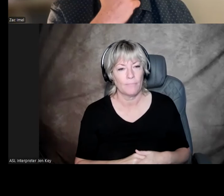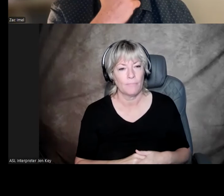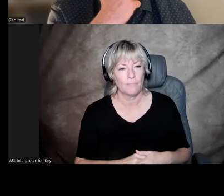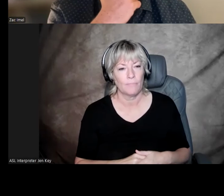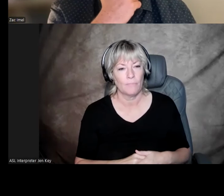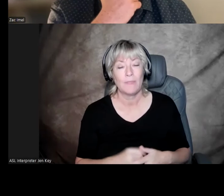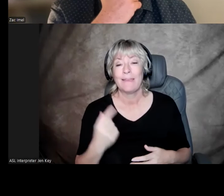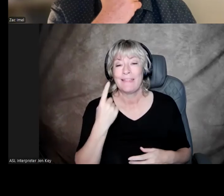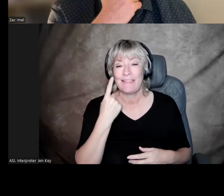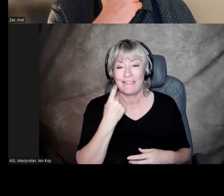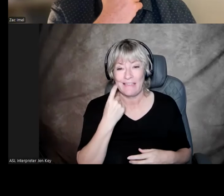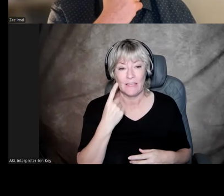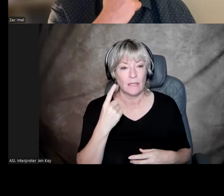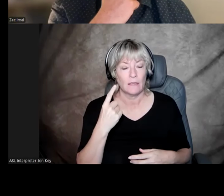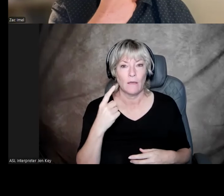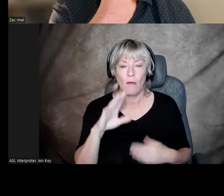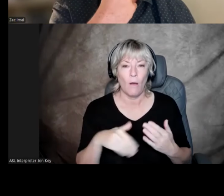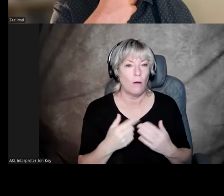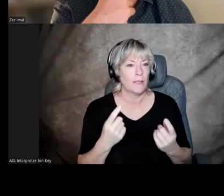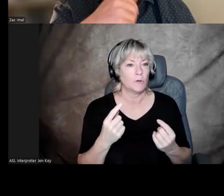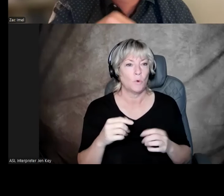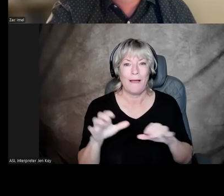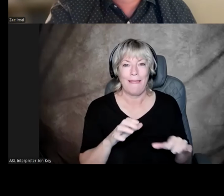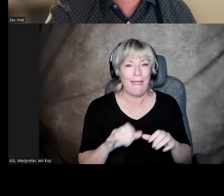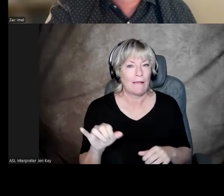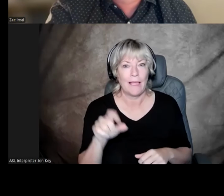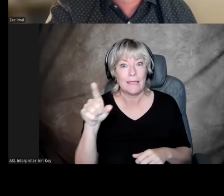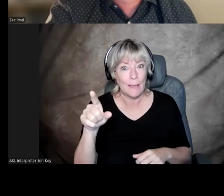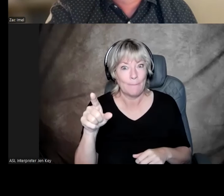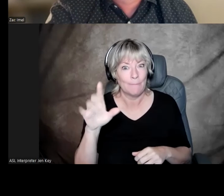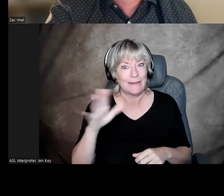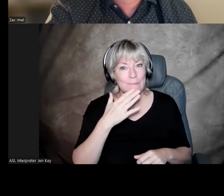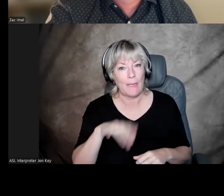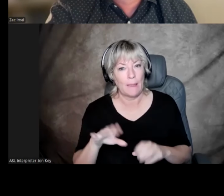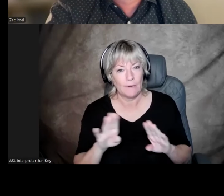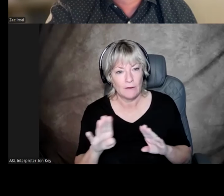But lately, all I do is act like him at his worst.